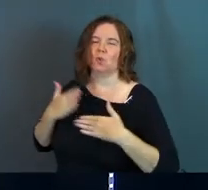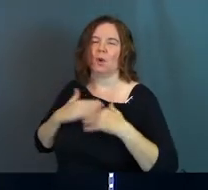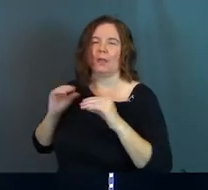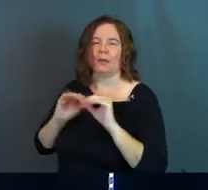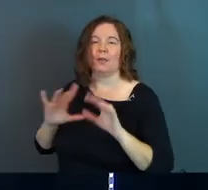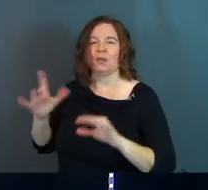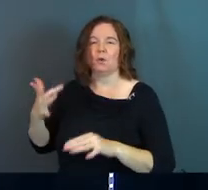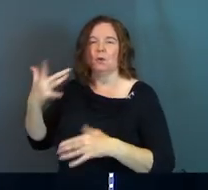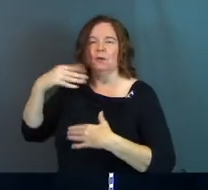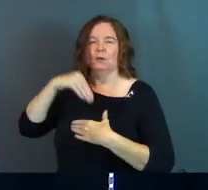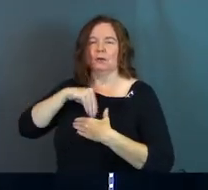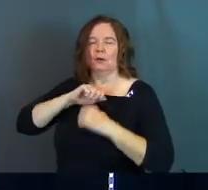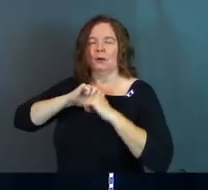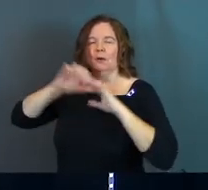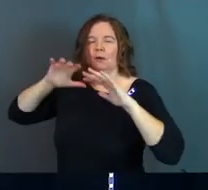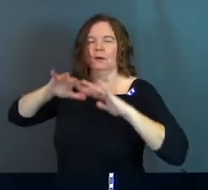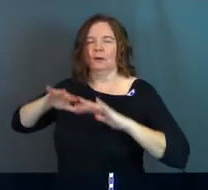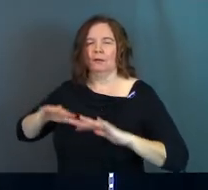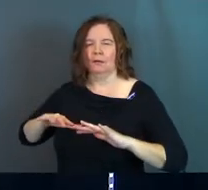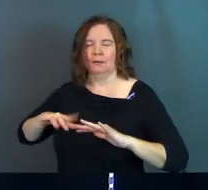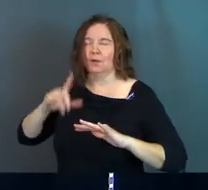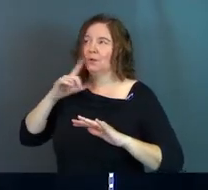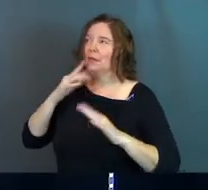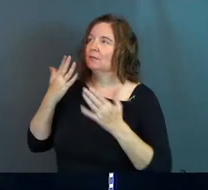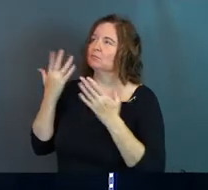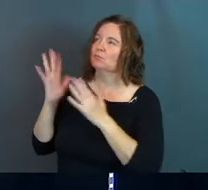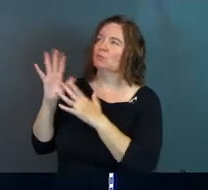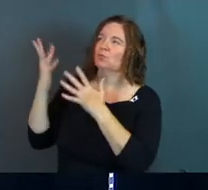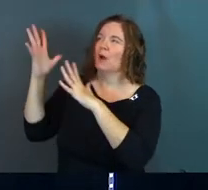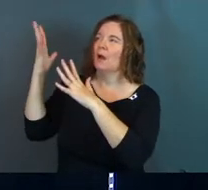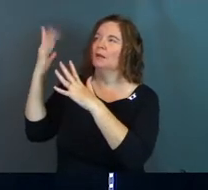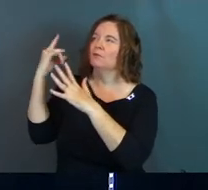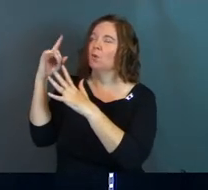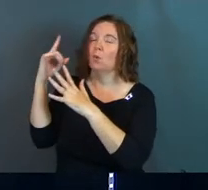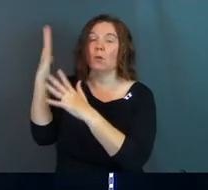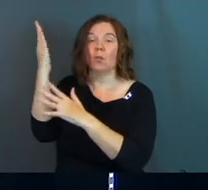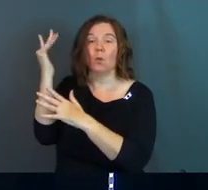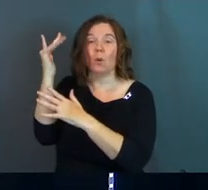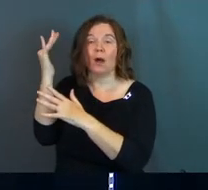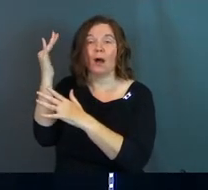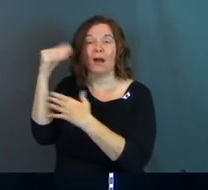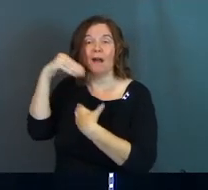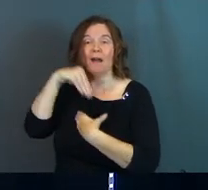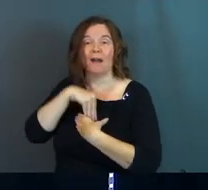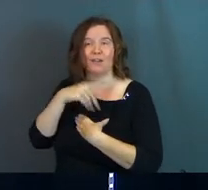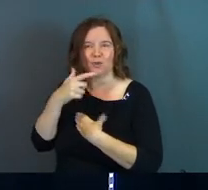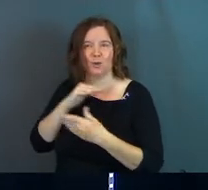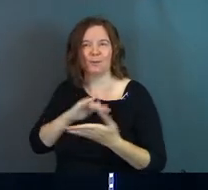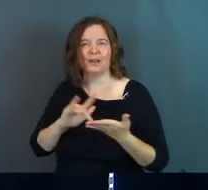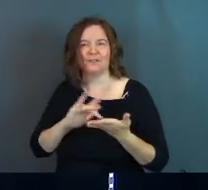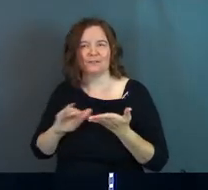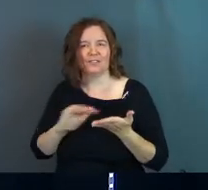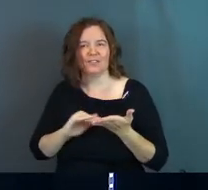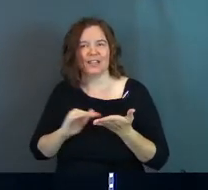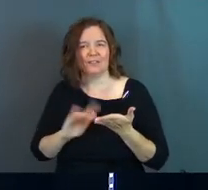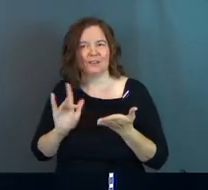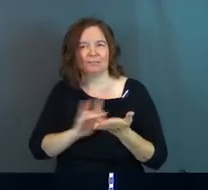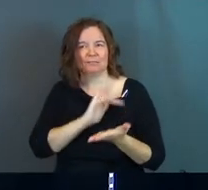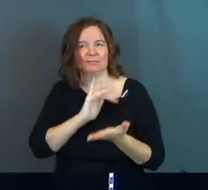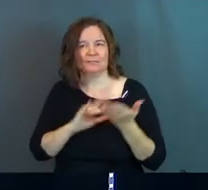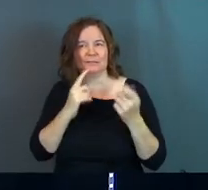peace. And when you think about what you're praising him for, the why behind your worship, it's because you've been forgiven of all things.